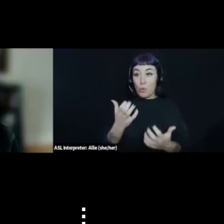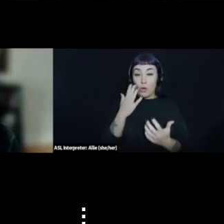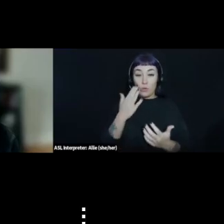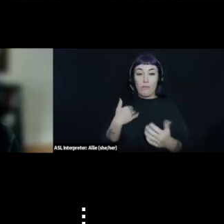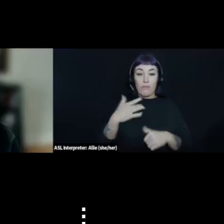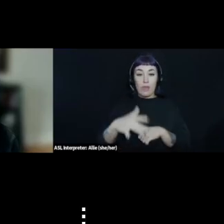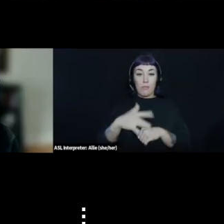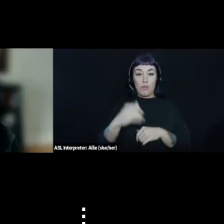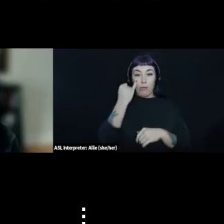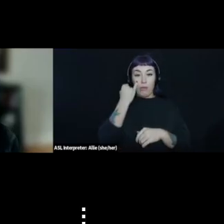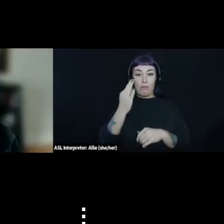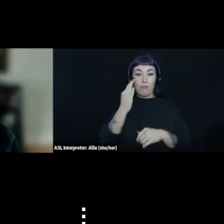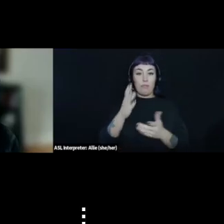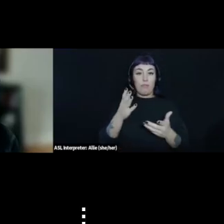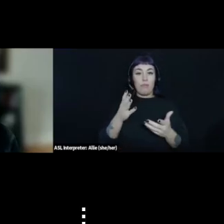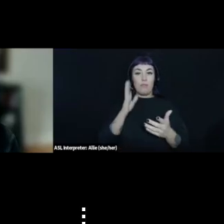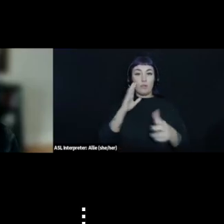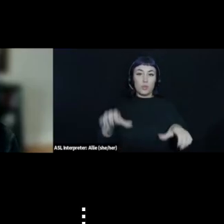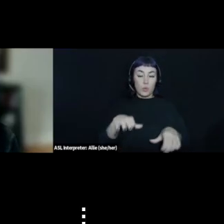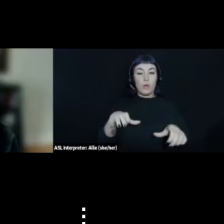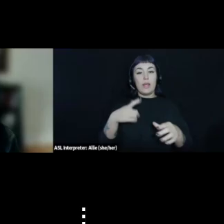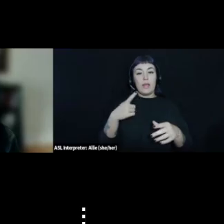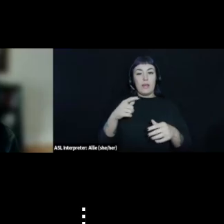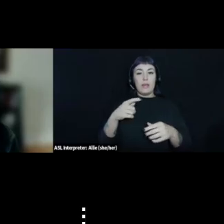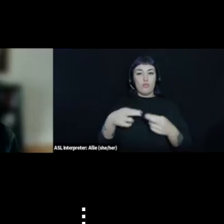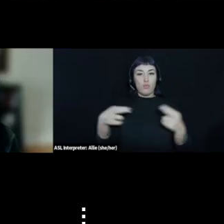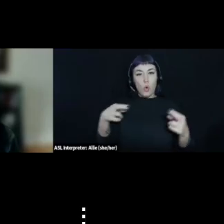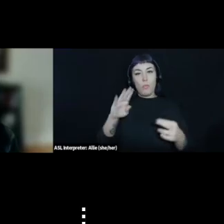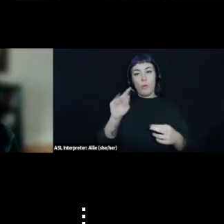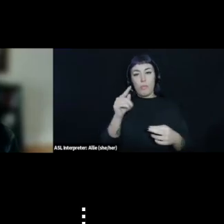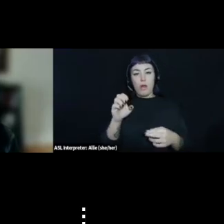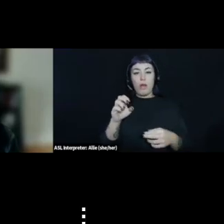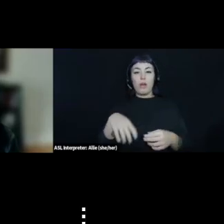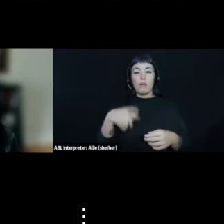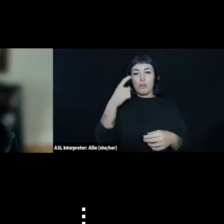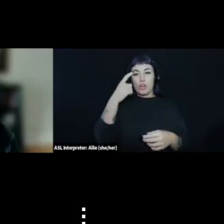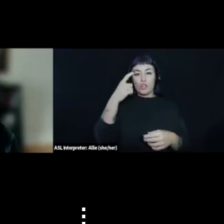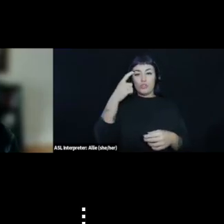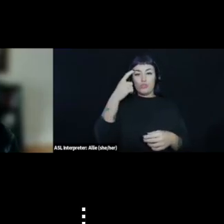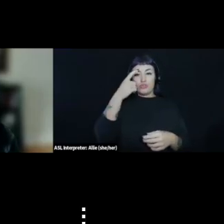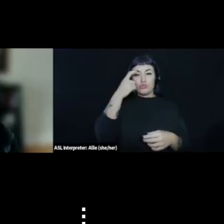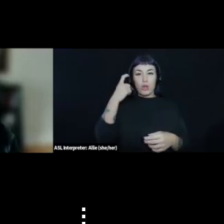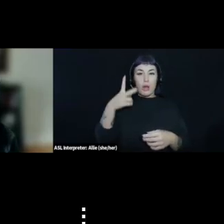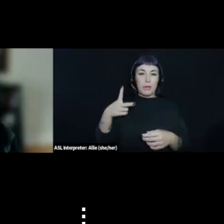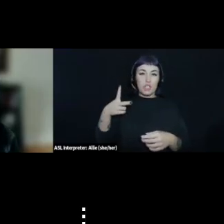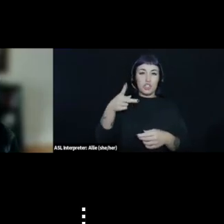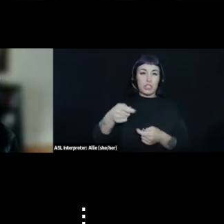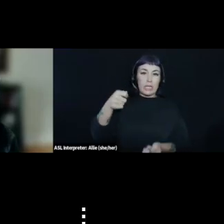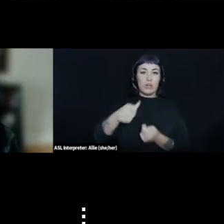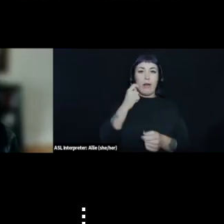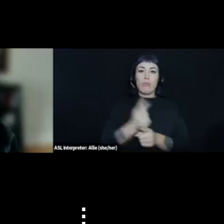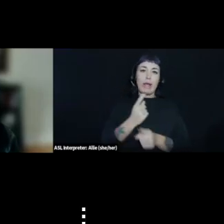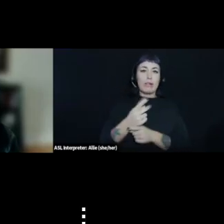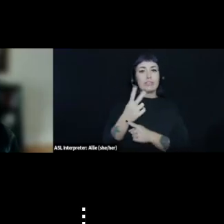hand if you're engaging in bondage or rope is trauma shears. Now, not just regular scissors, not your sewing scissors, not